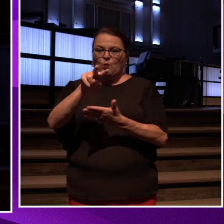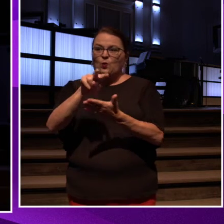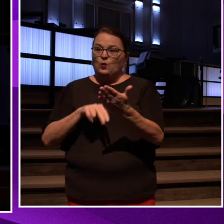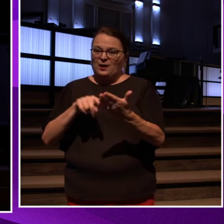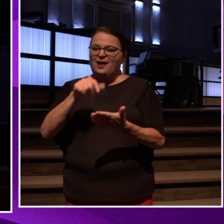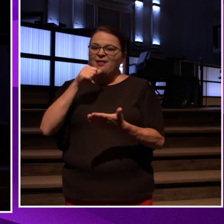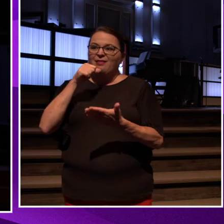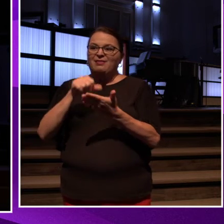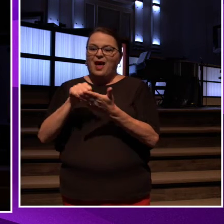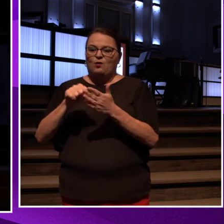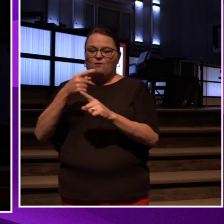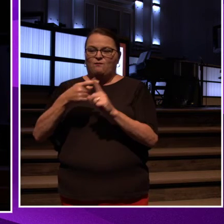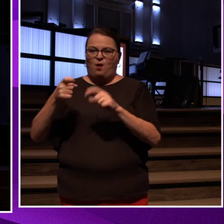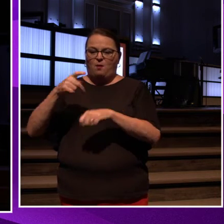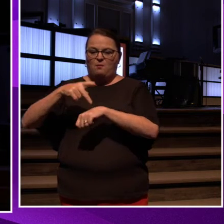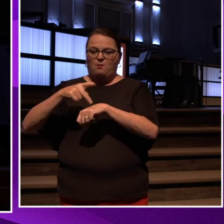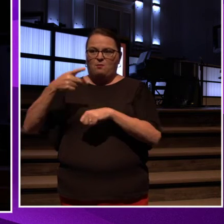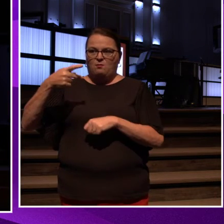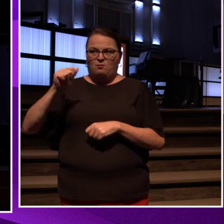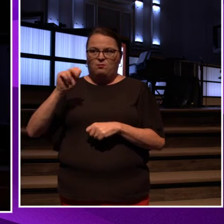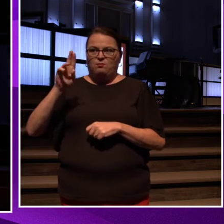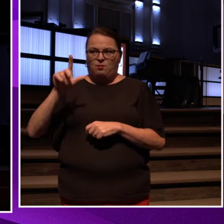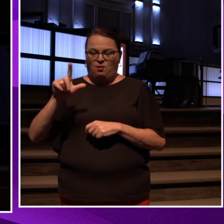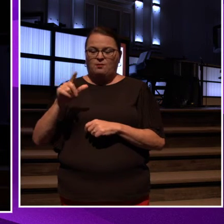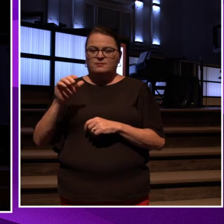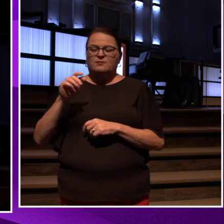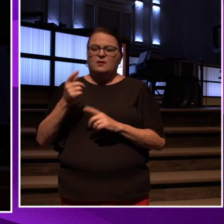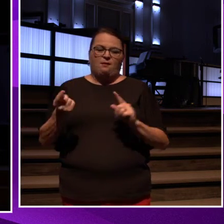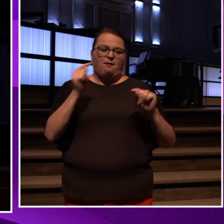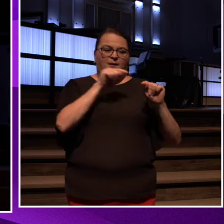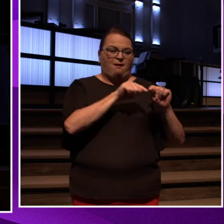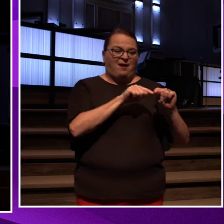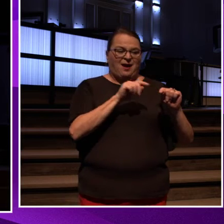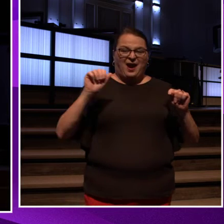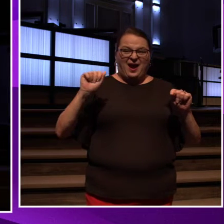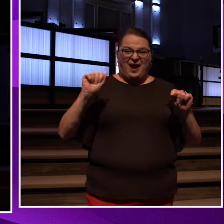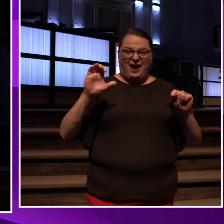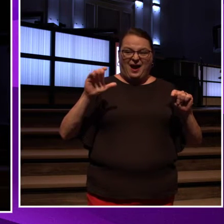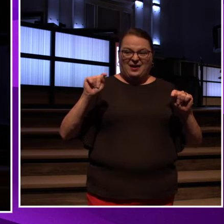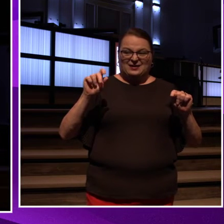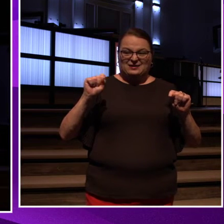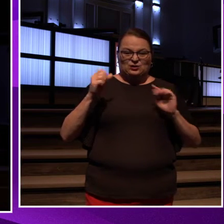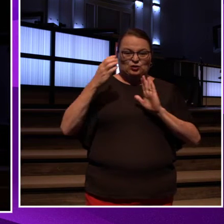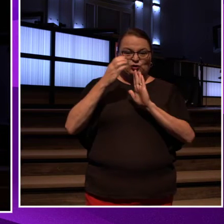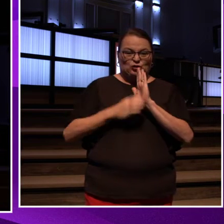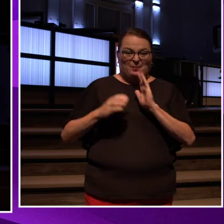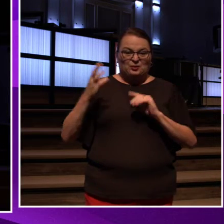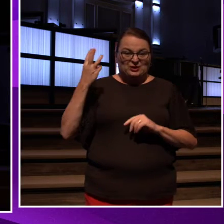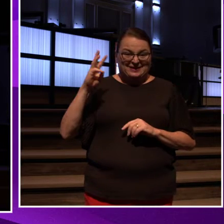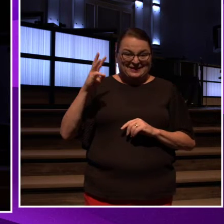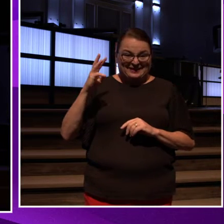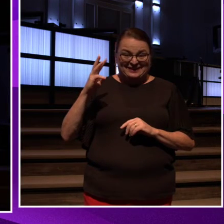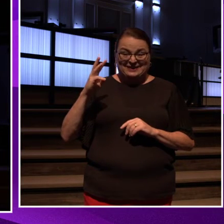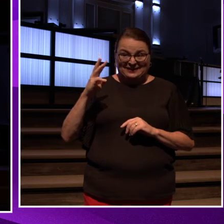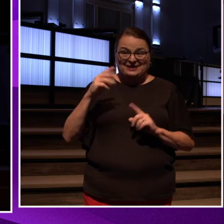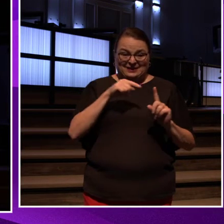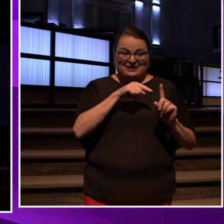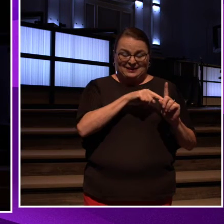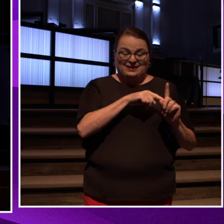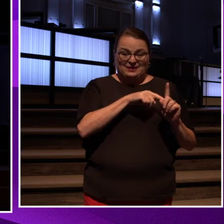and I'm going to do a little background for us in a minute from Acts chapter 16 based on this letter and the verses that are before us